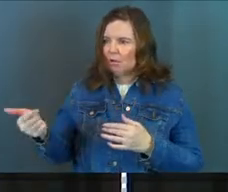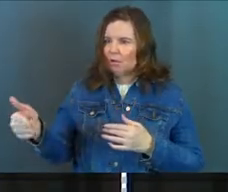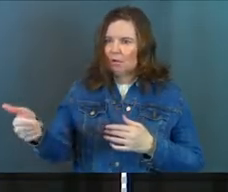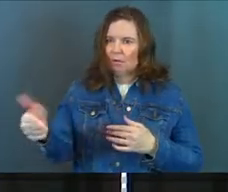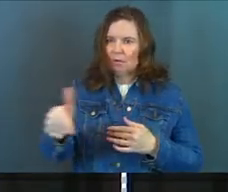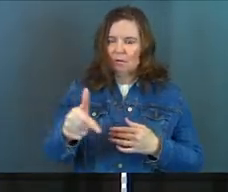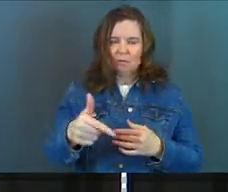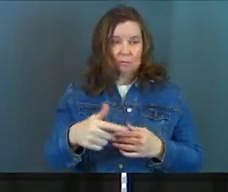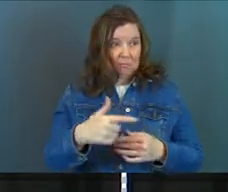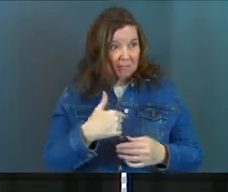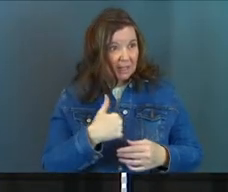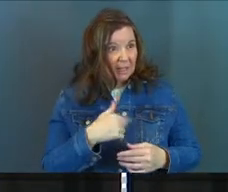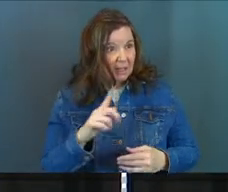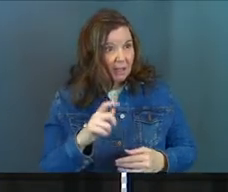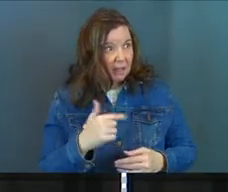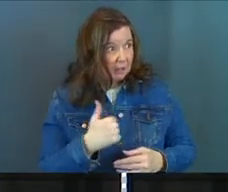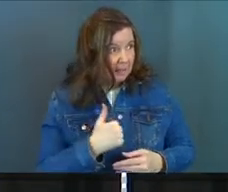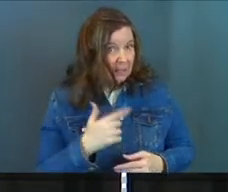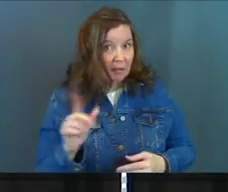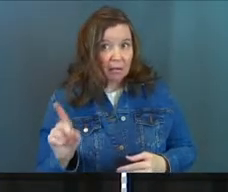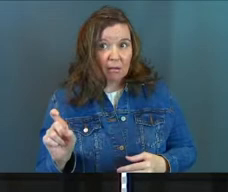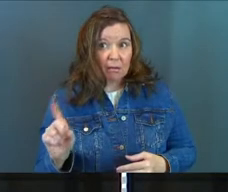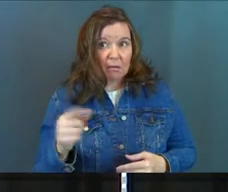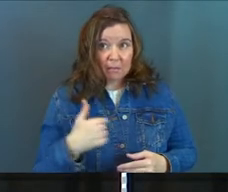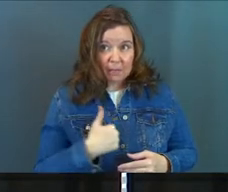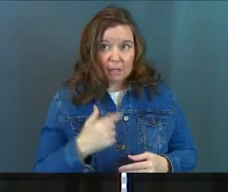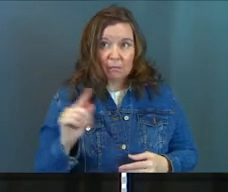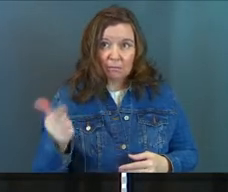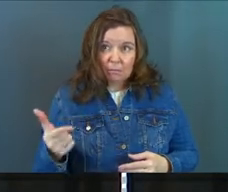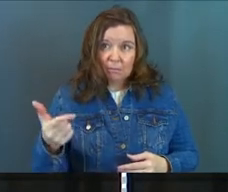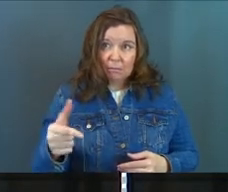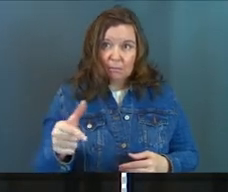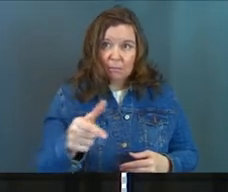table and they're like, is it me, Lord? Is it me?